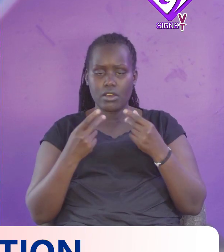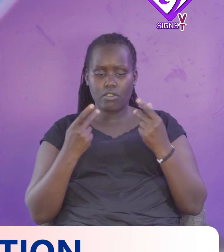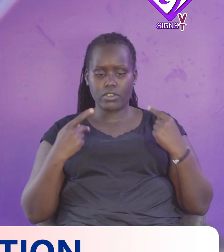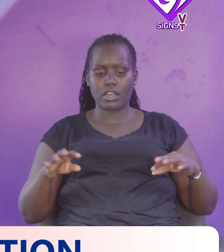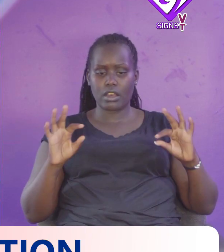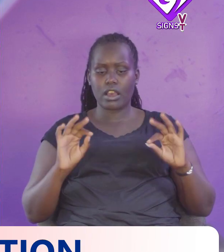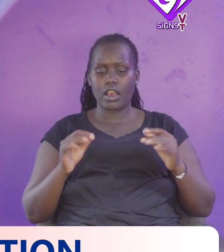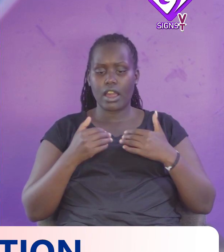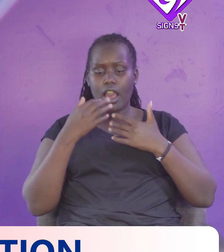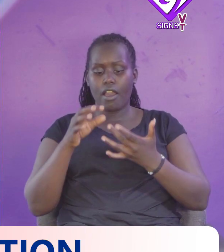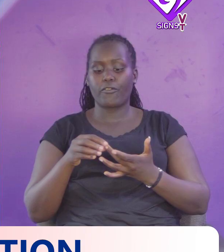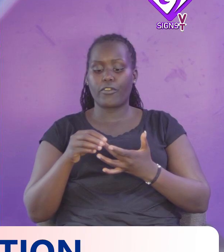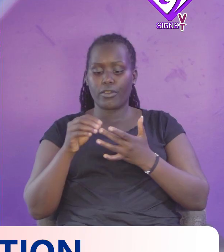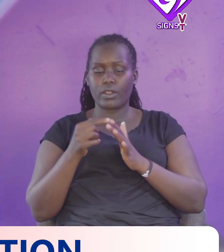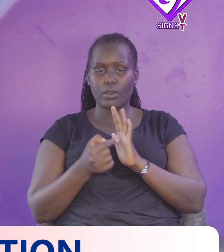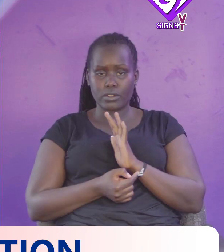have a unique